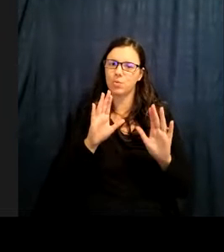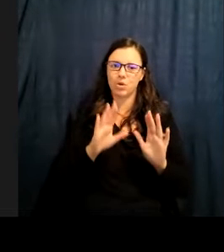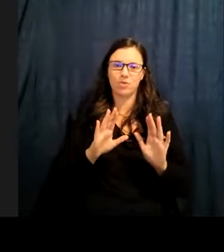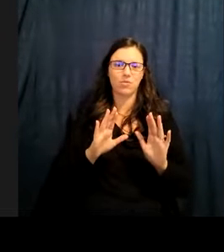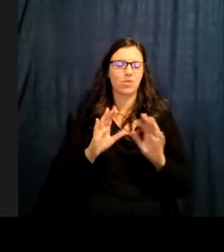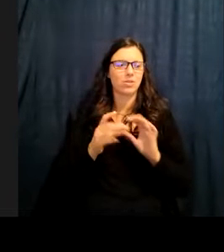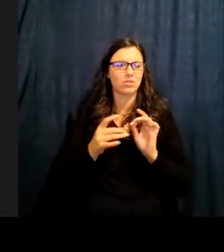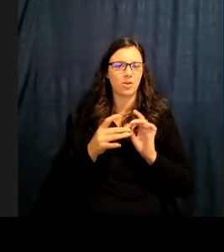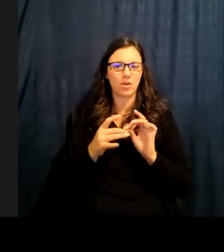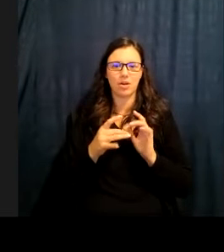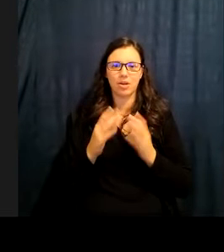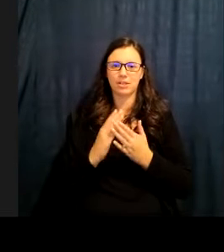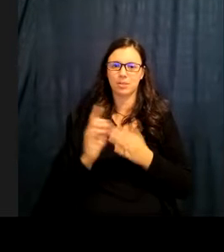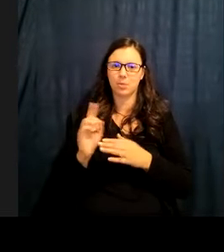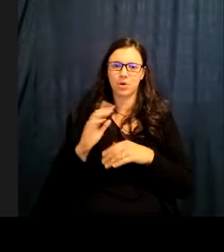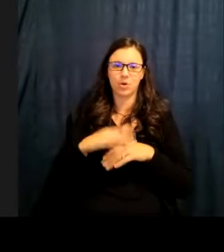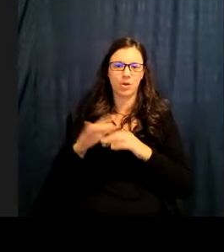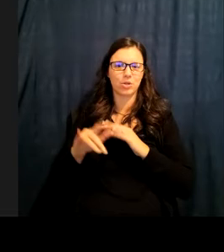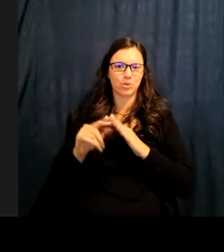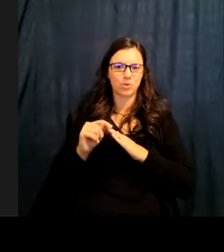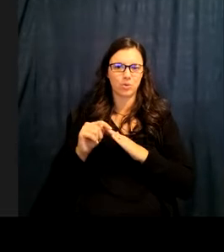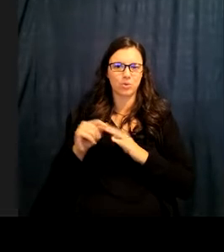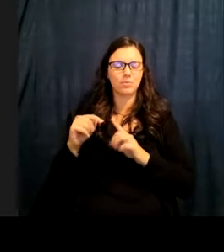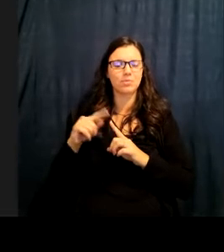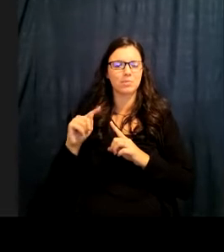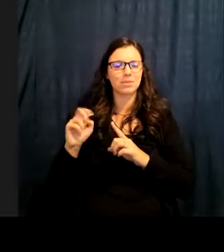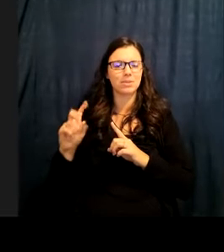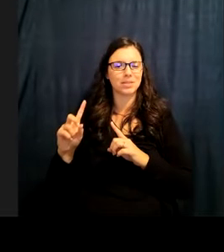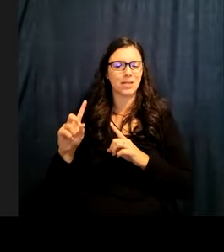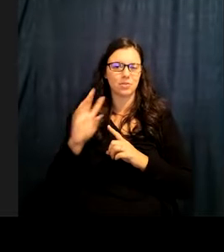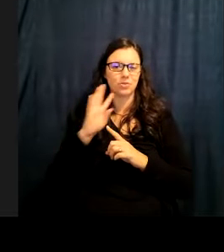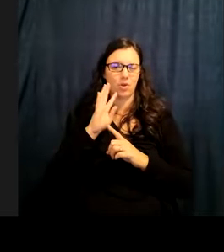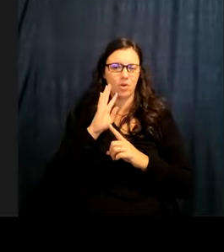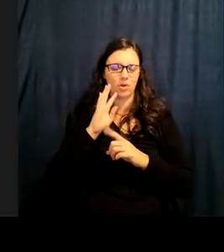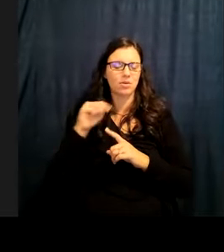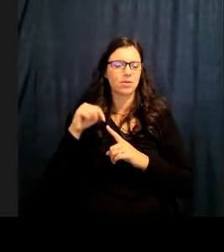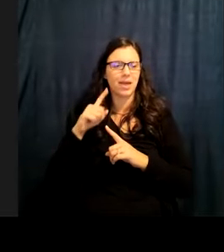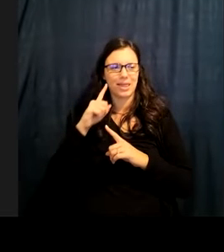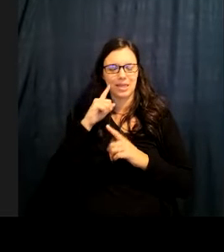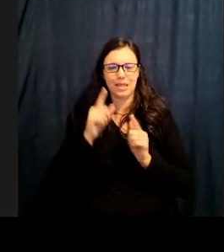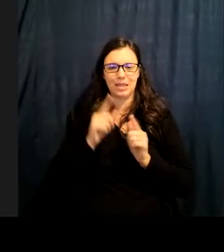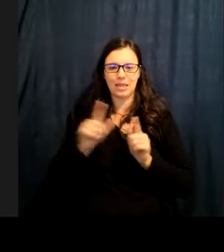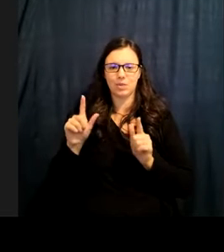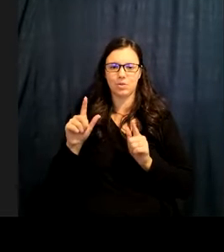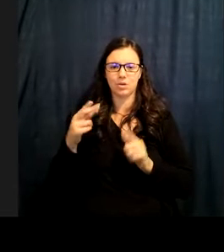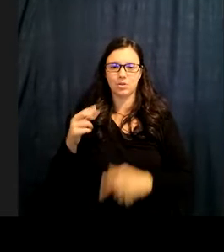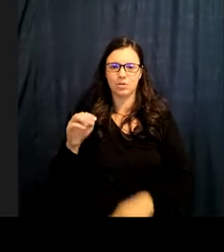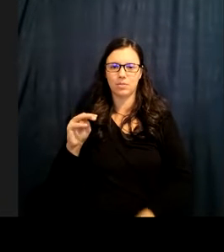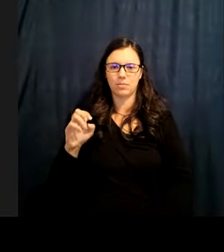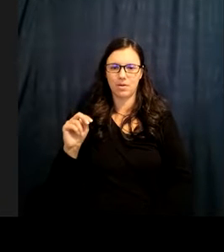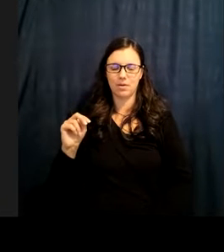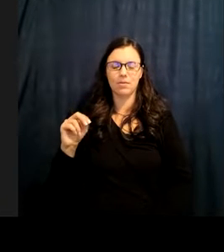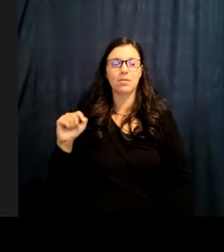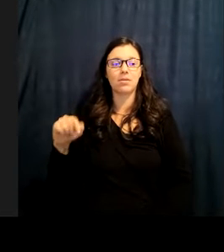talk somewhere on YouTube. I think it was a TED talk. And I believe the language was Hmong, which is the language